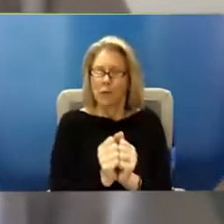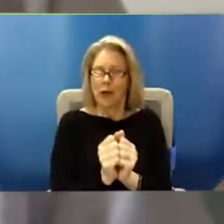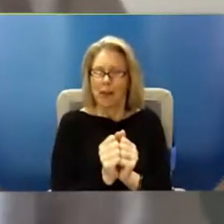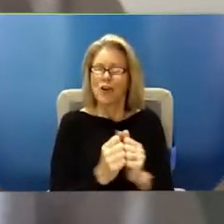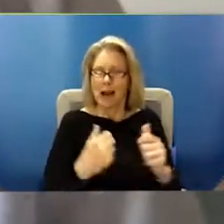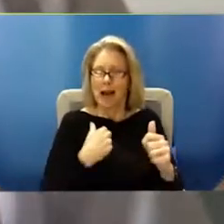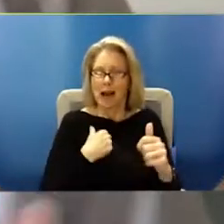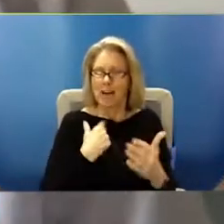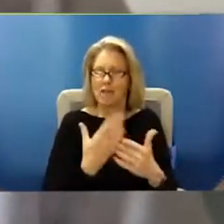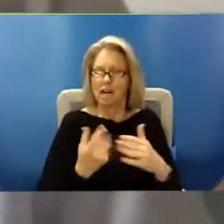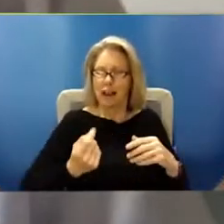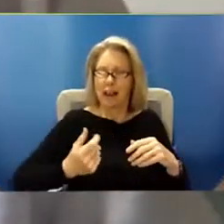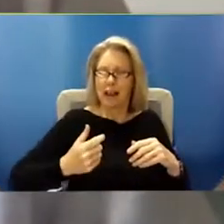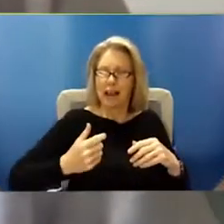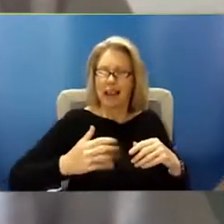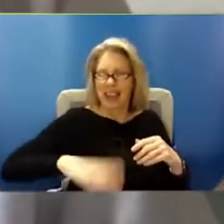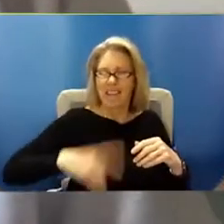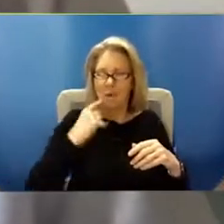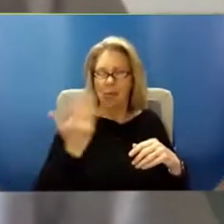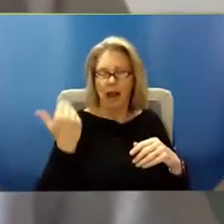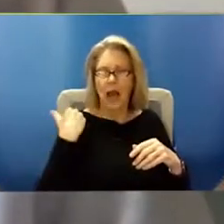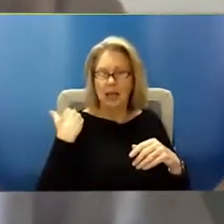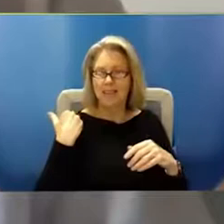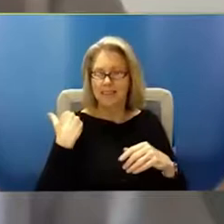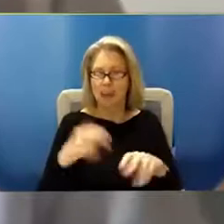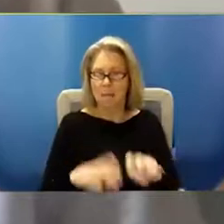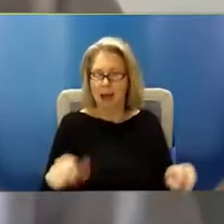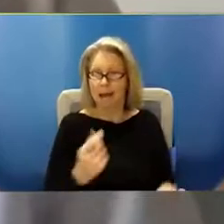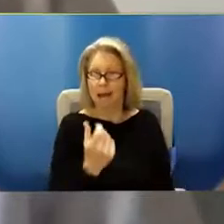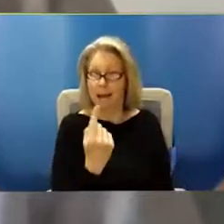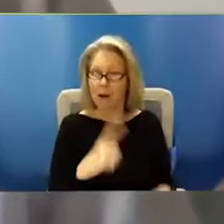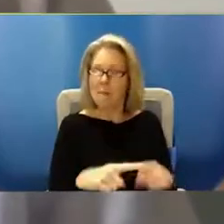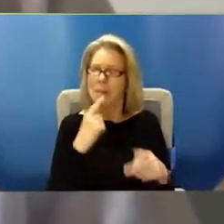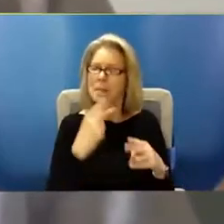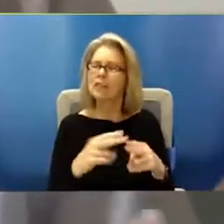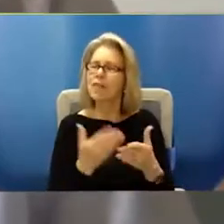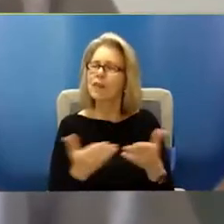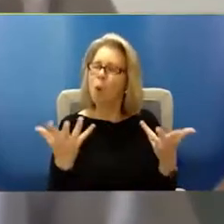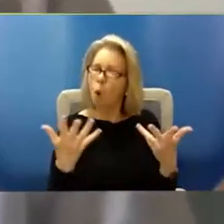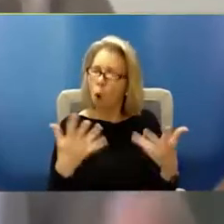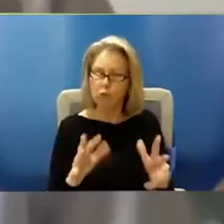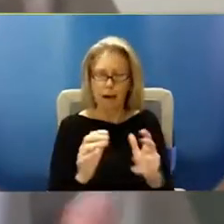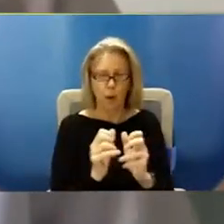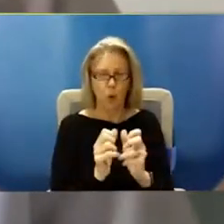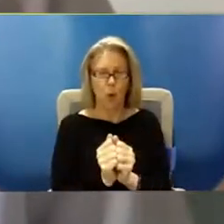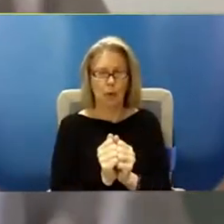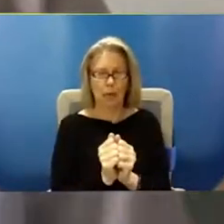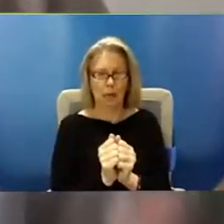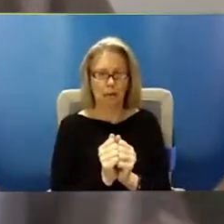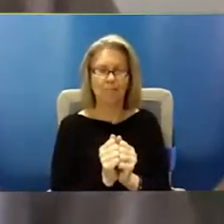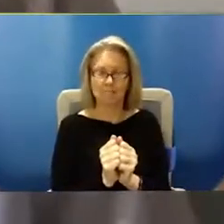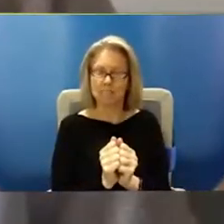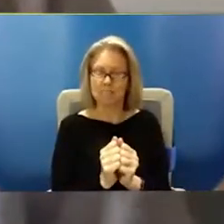think I only kind of came in late with the through the last panel, but it seemed to me like there was a mention of things already